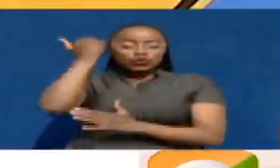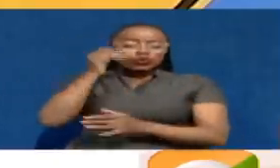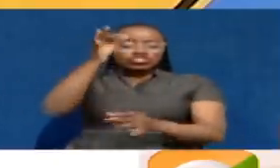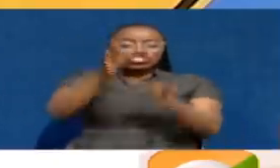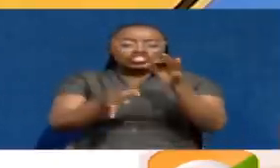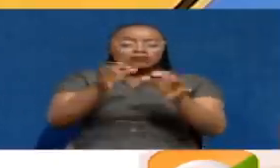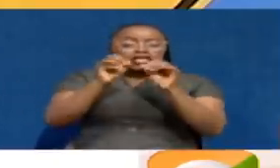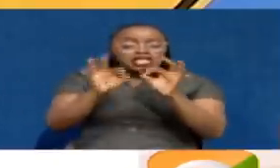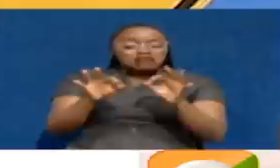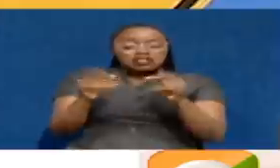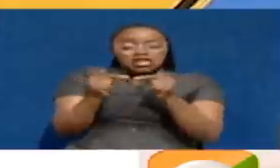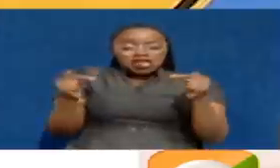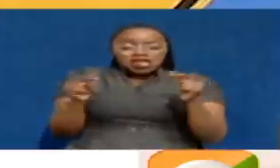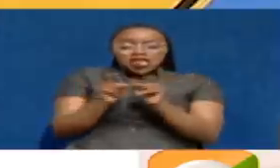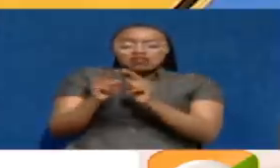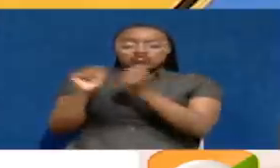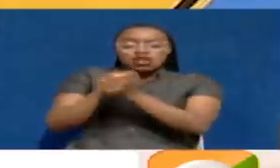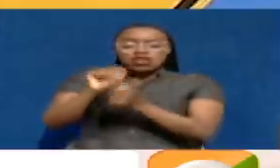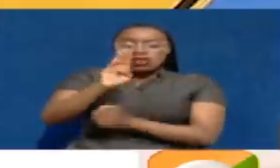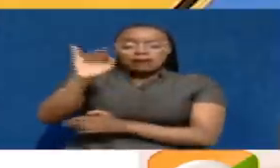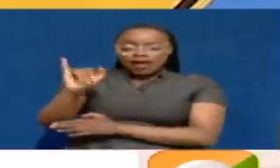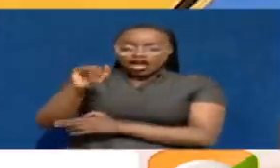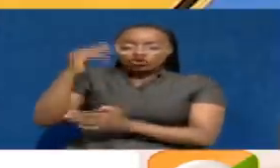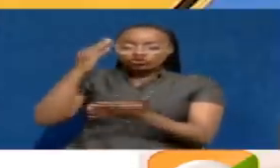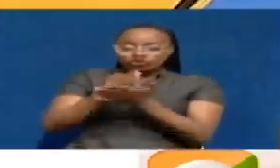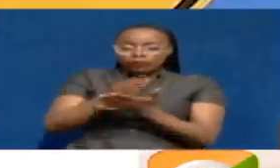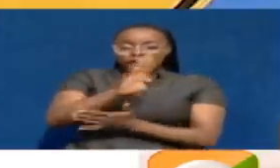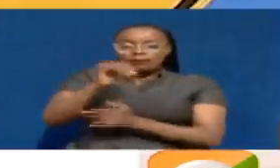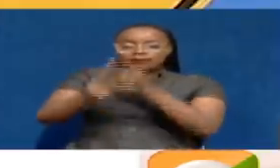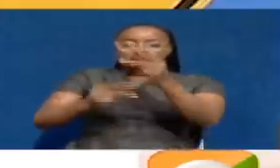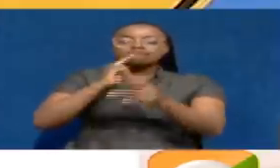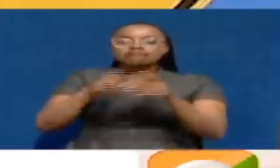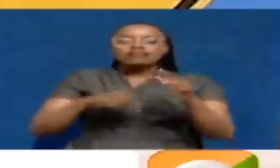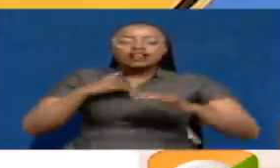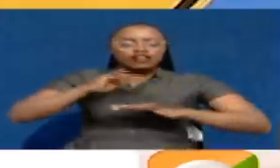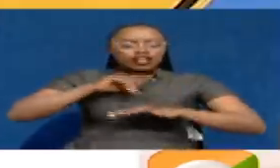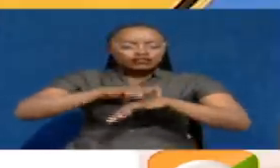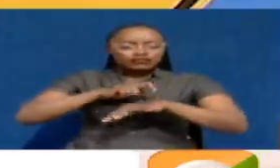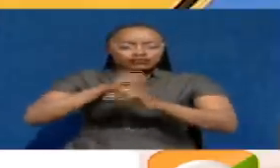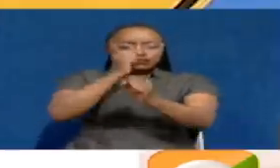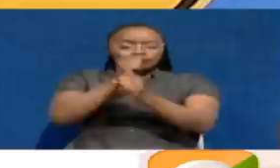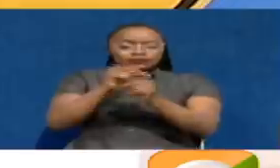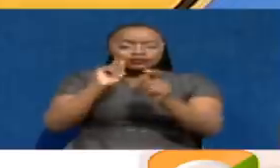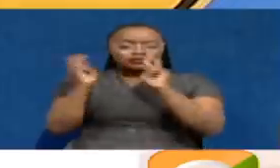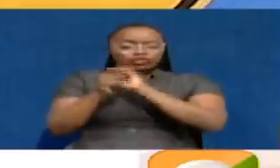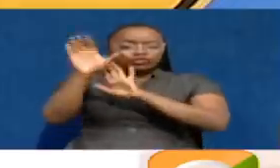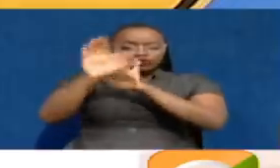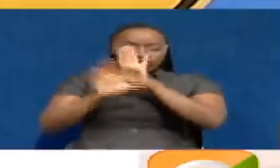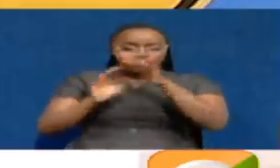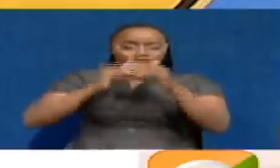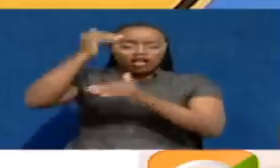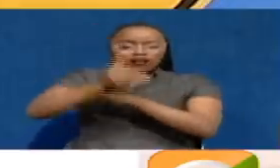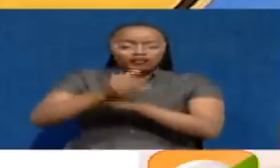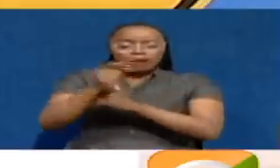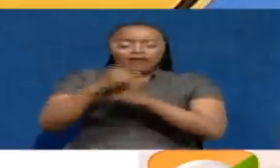judgment should it rule to sink the BBI process. Nonetheless, Odinga said there is still sufficient time to conduct a referendum after